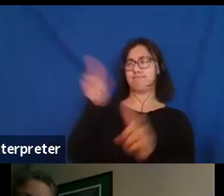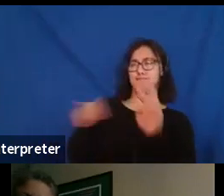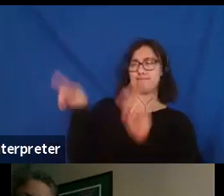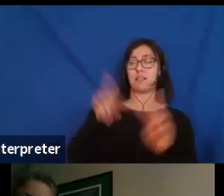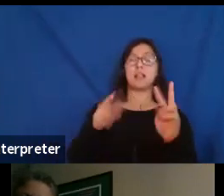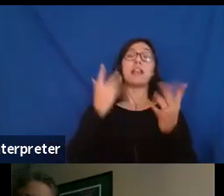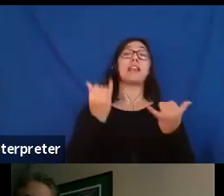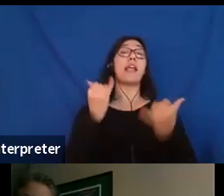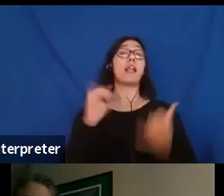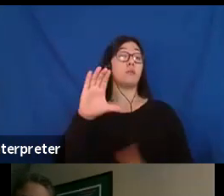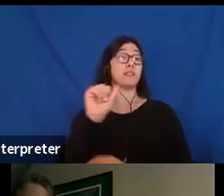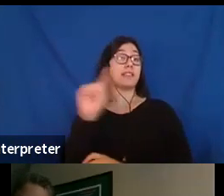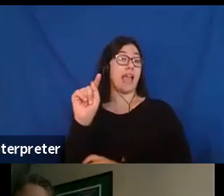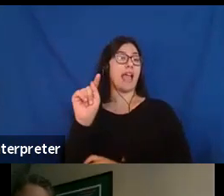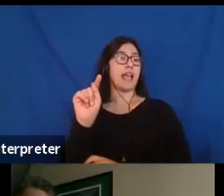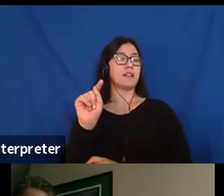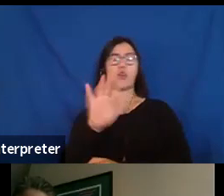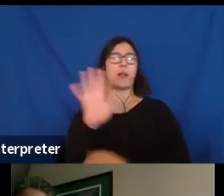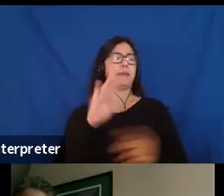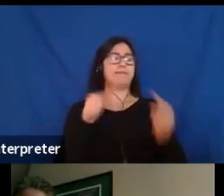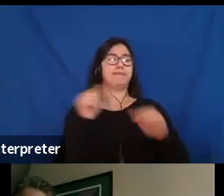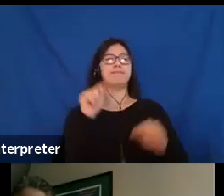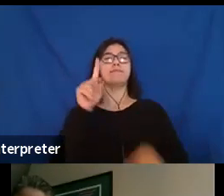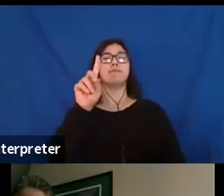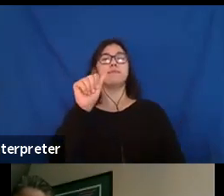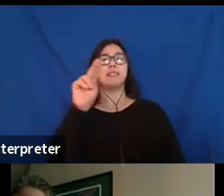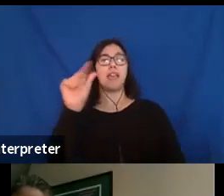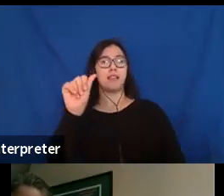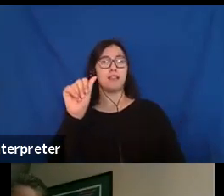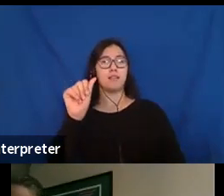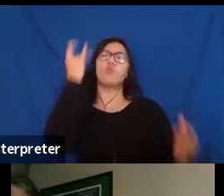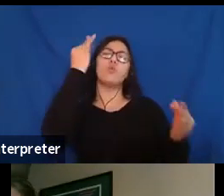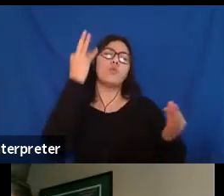of Kat's comment here. I'm sorry, not Kat, Dana.